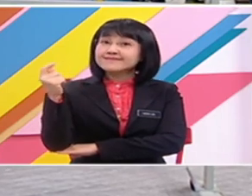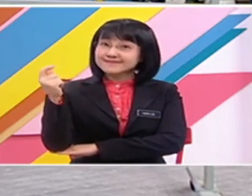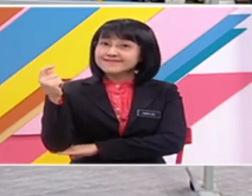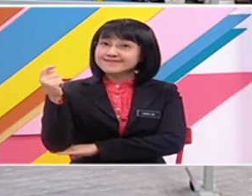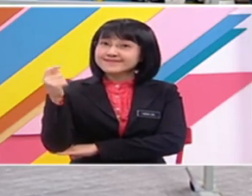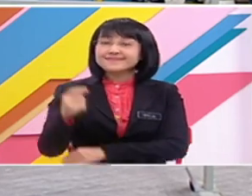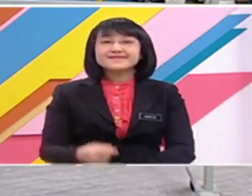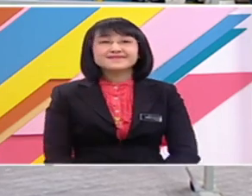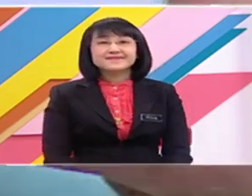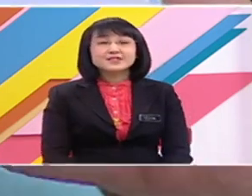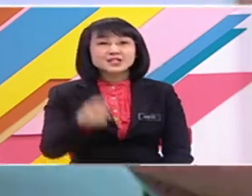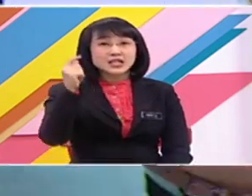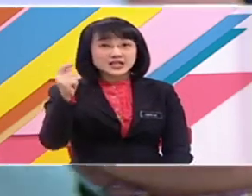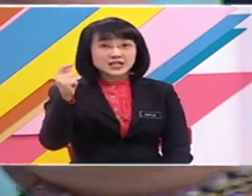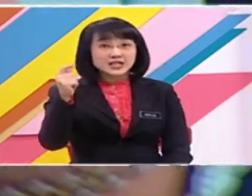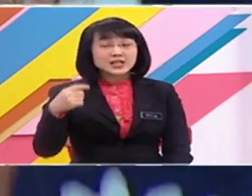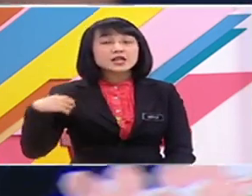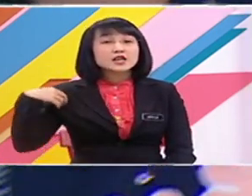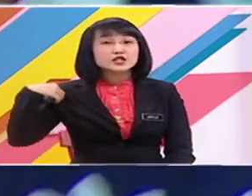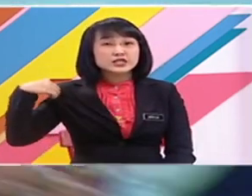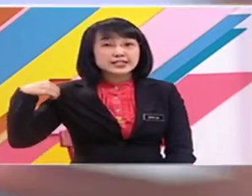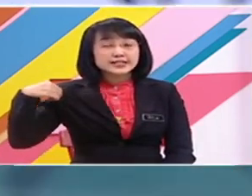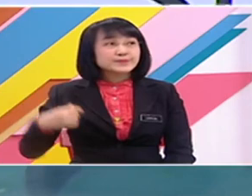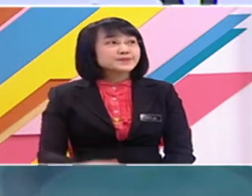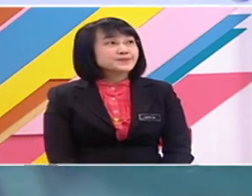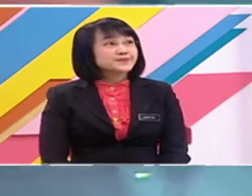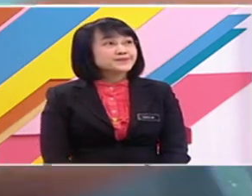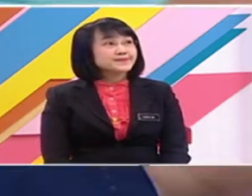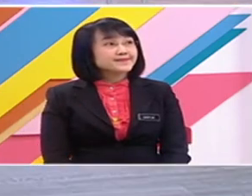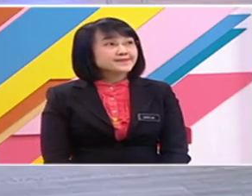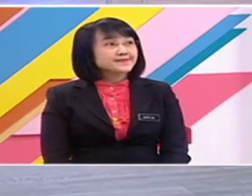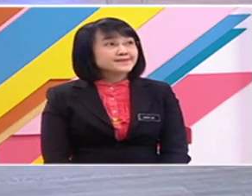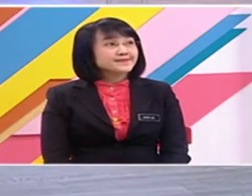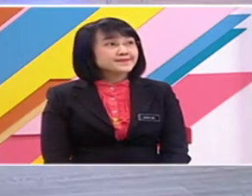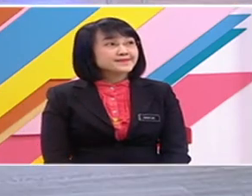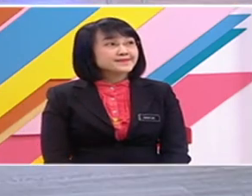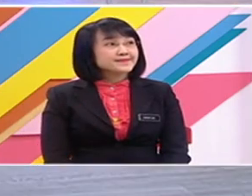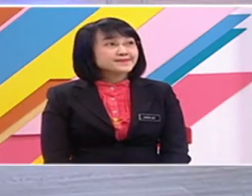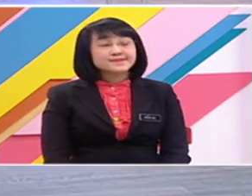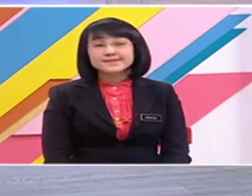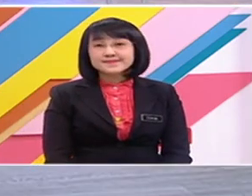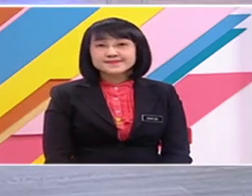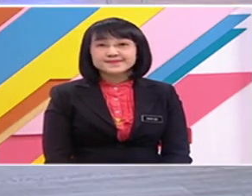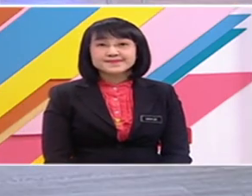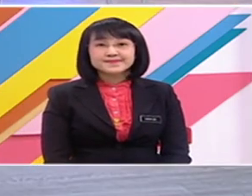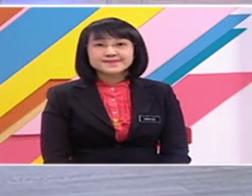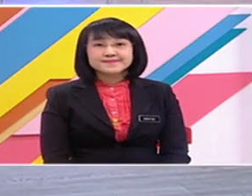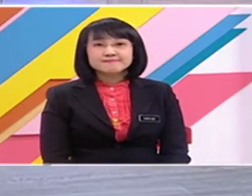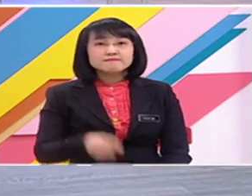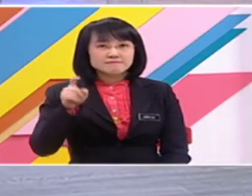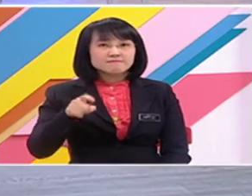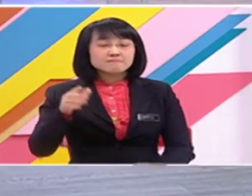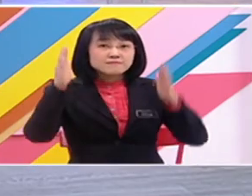T-S-H-I-R-T. T-shirt. Okay, this is T-shirt. Okay, for our students out there, don't forget to focus on